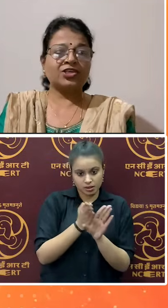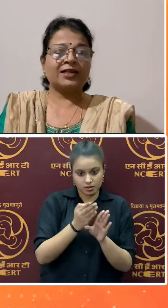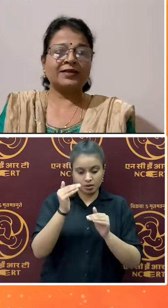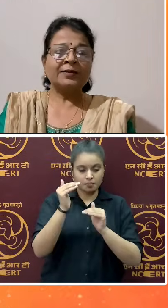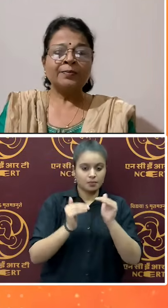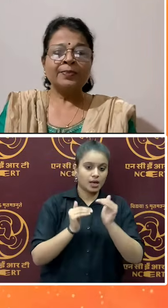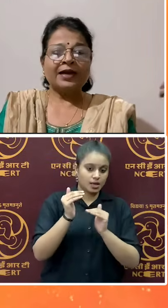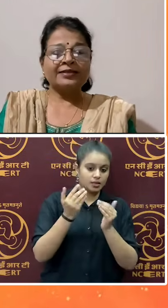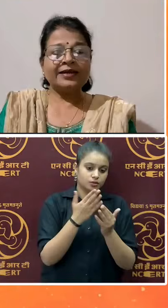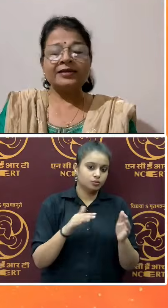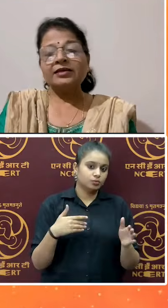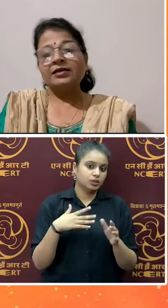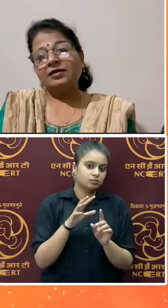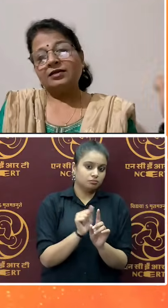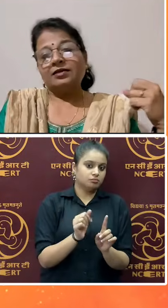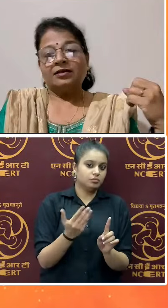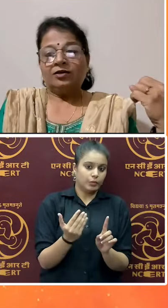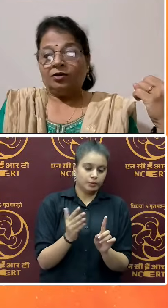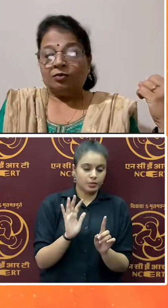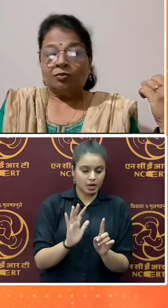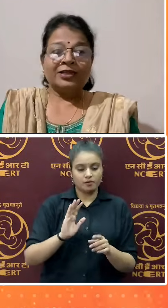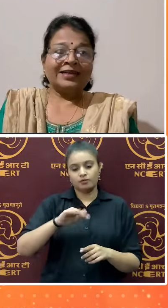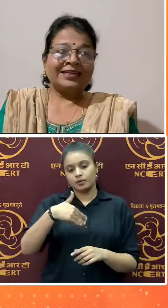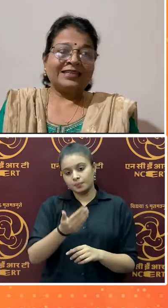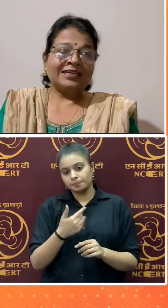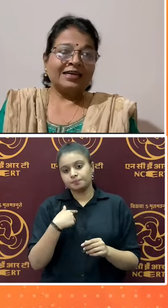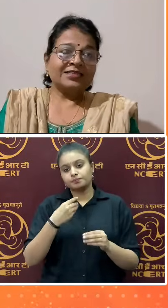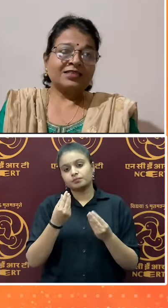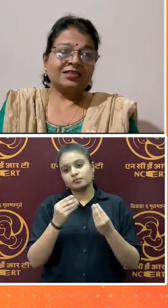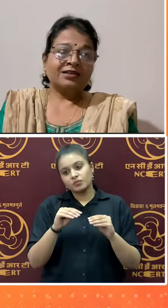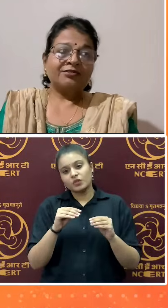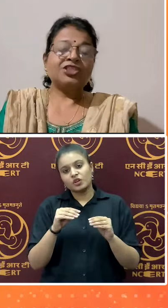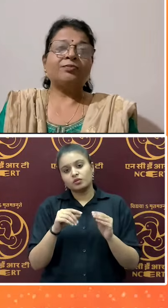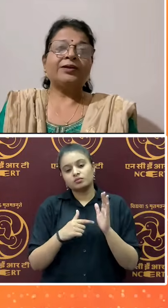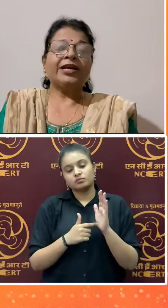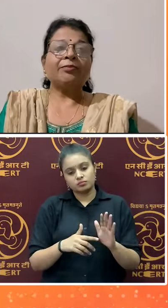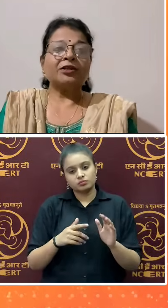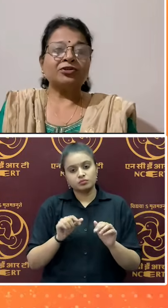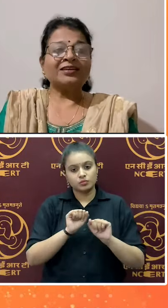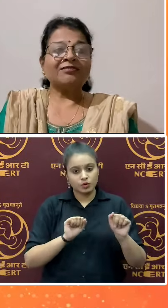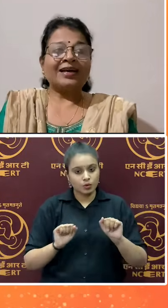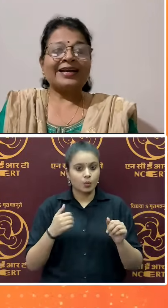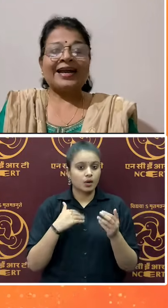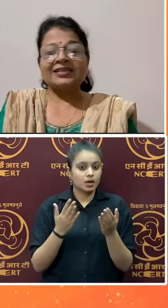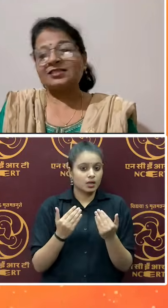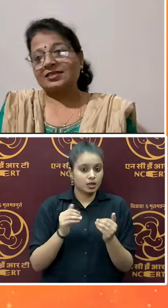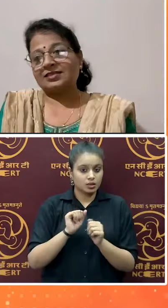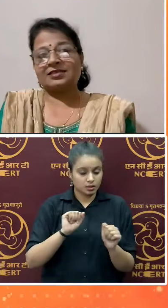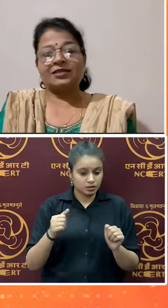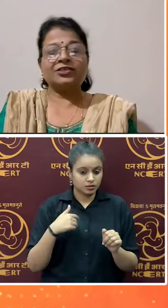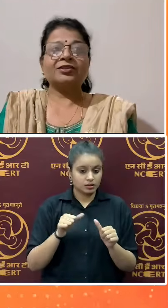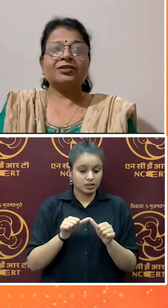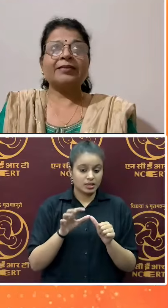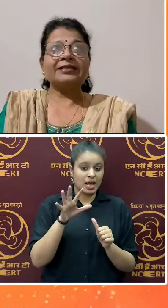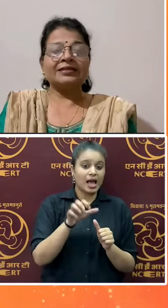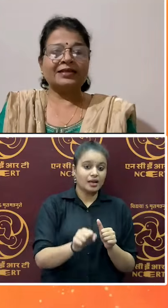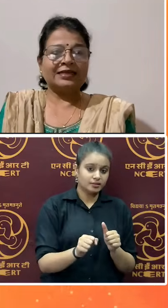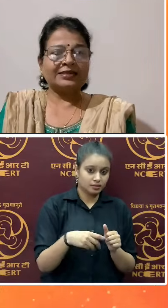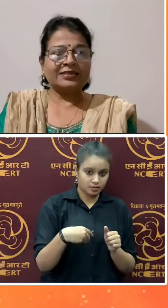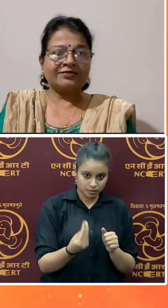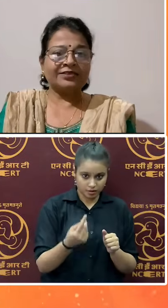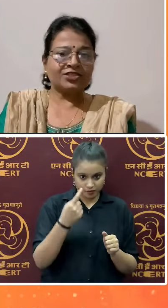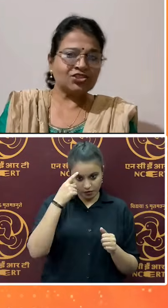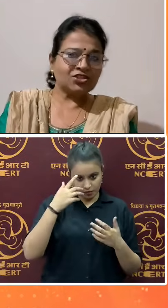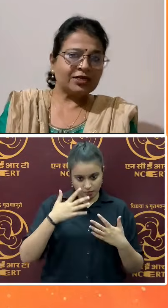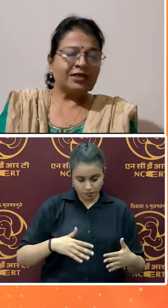in the child. And then, more than anything else, we should be able to give an access to the mental